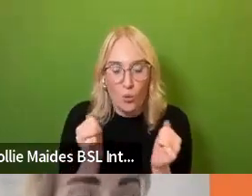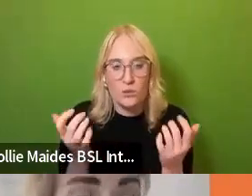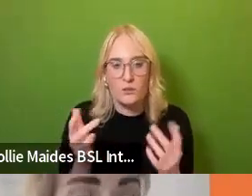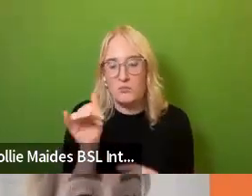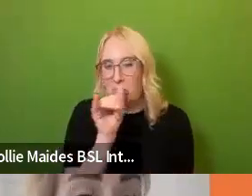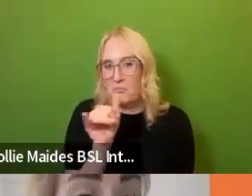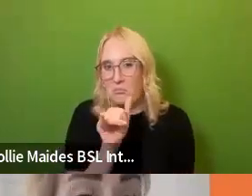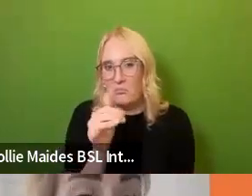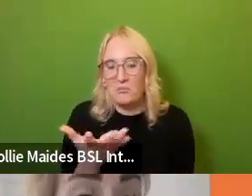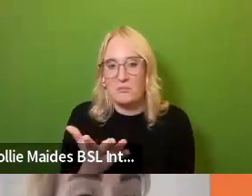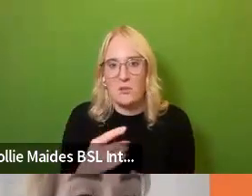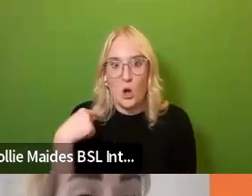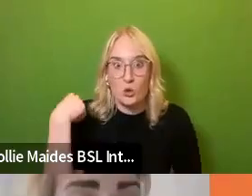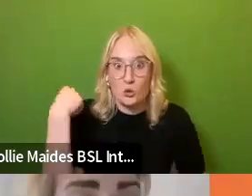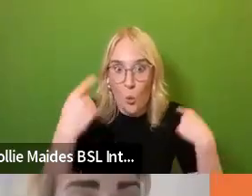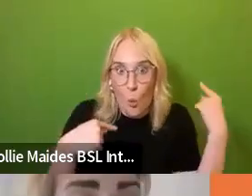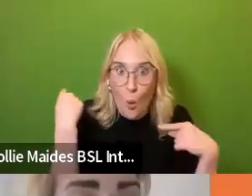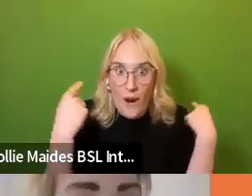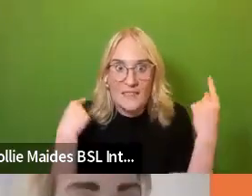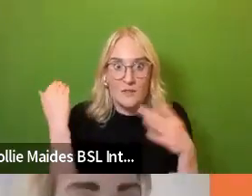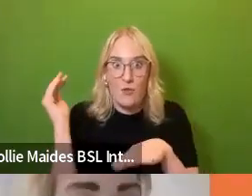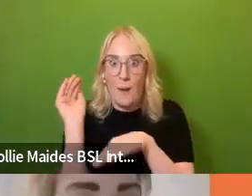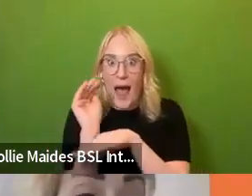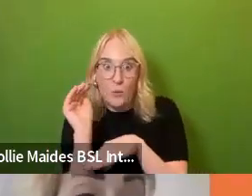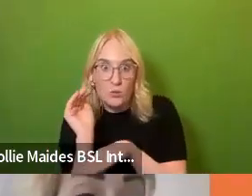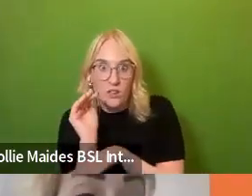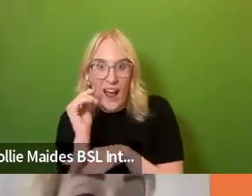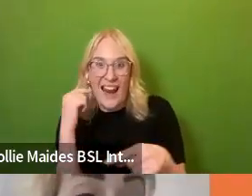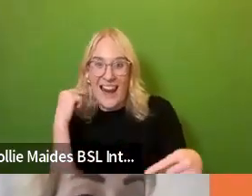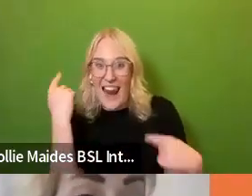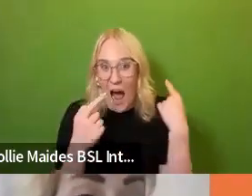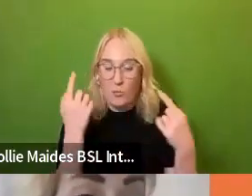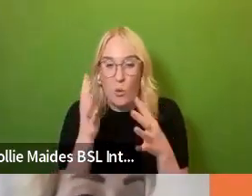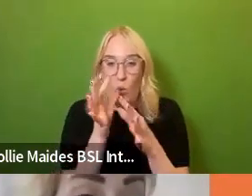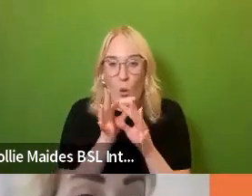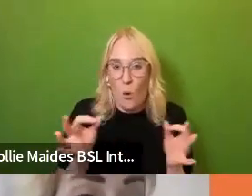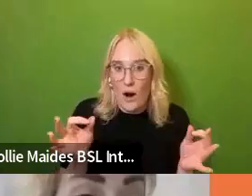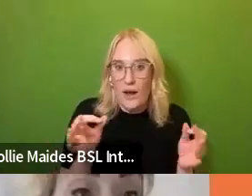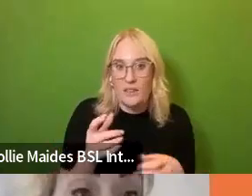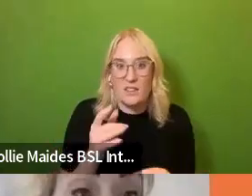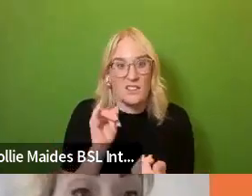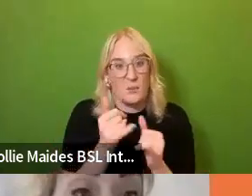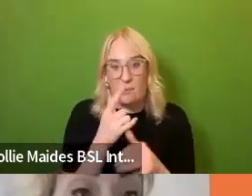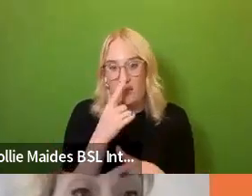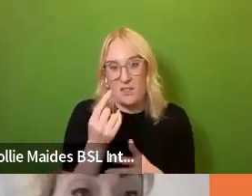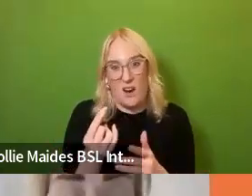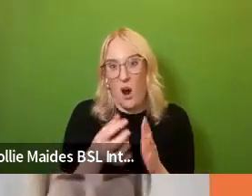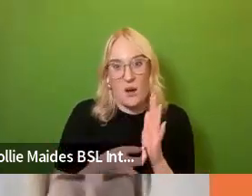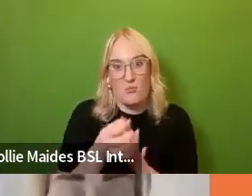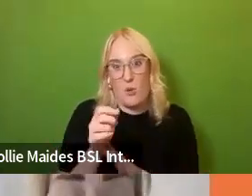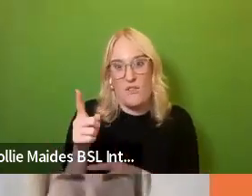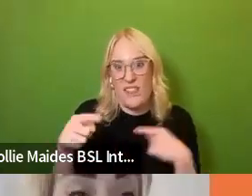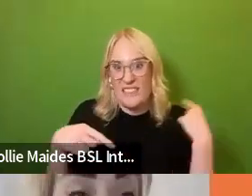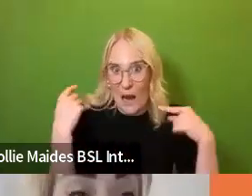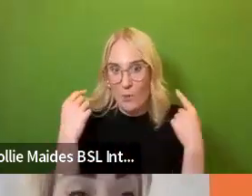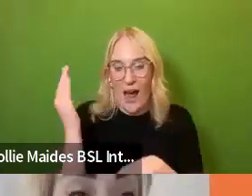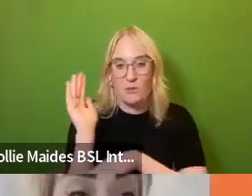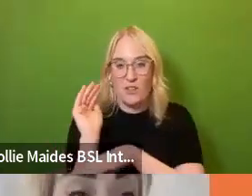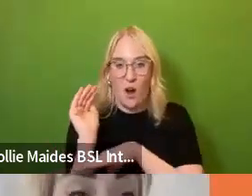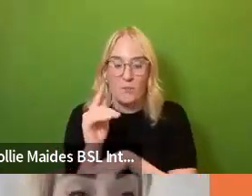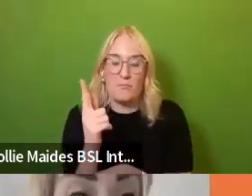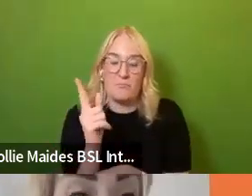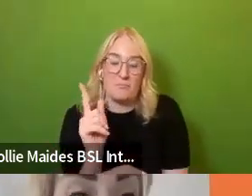cold? Are there noises coming in from outside that possibly you can't do anything about? But it